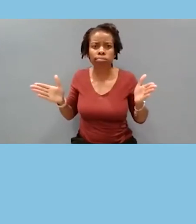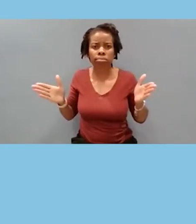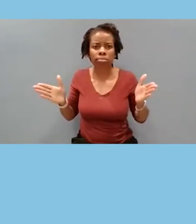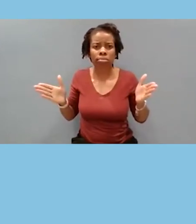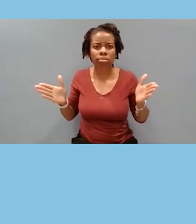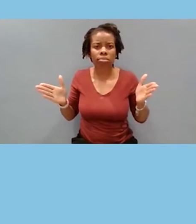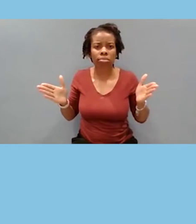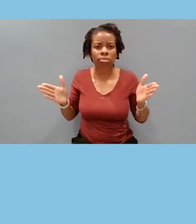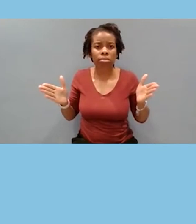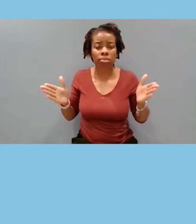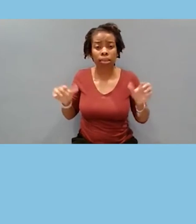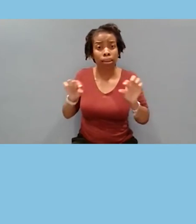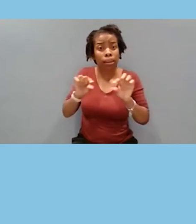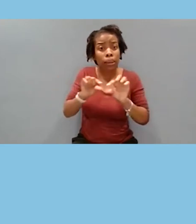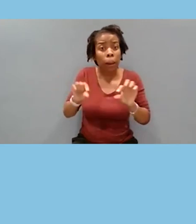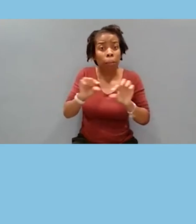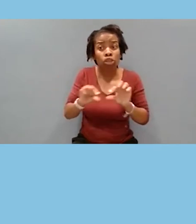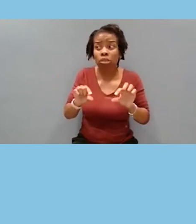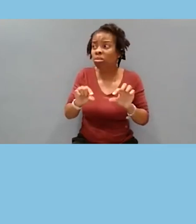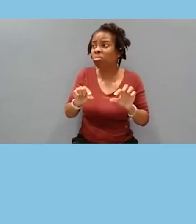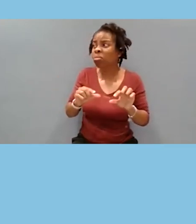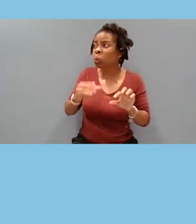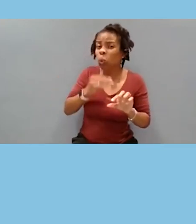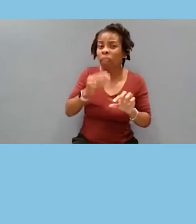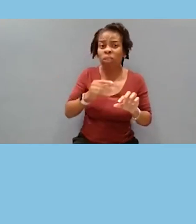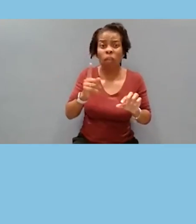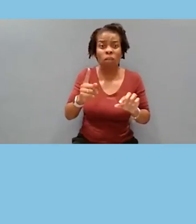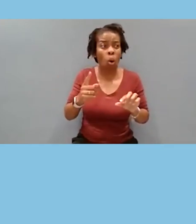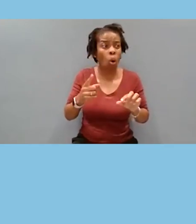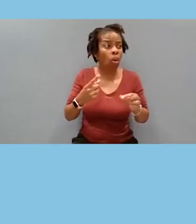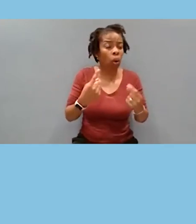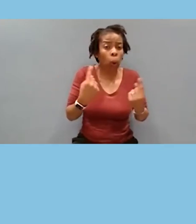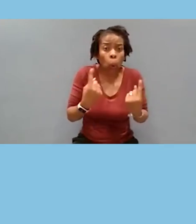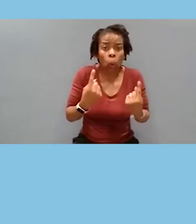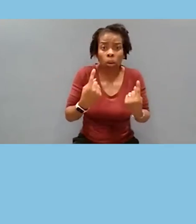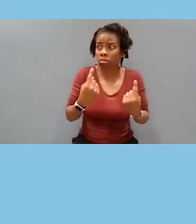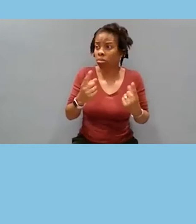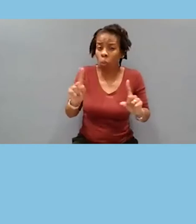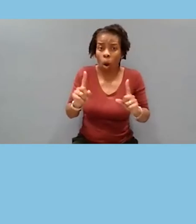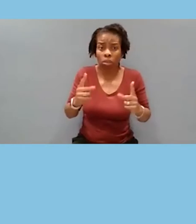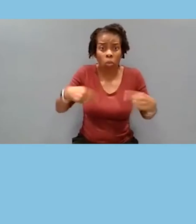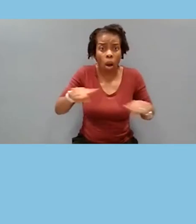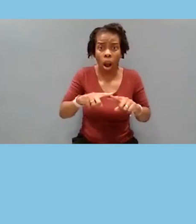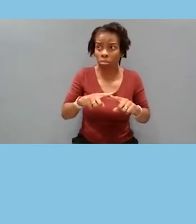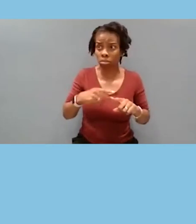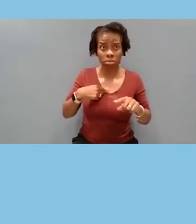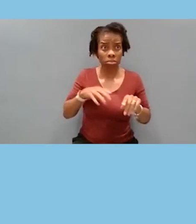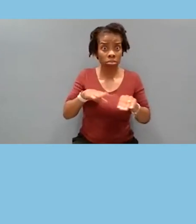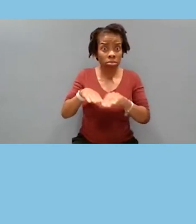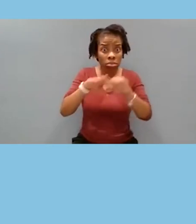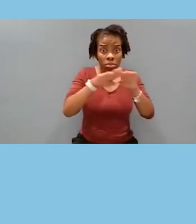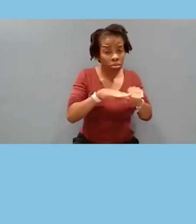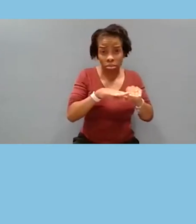be responsive to who and what we are. People that are not all the same, especially when it